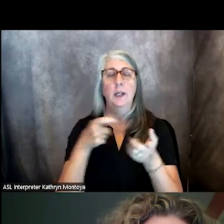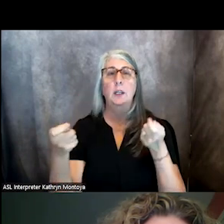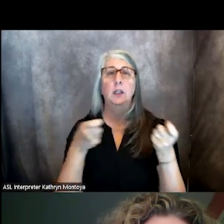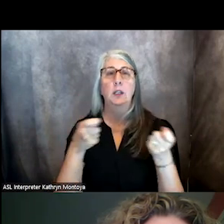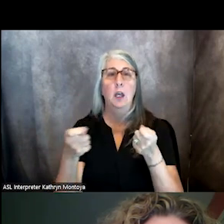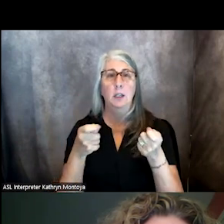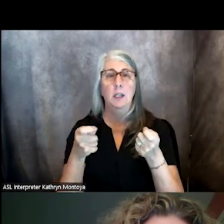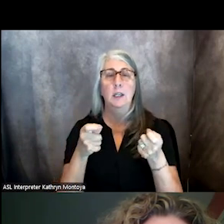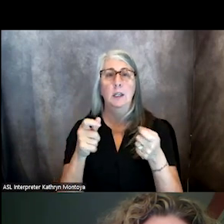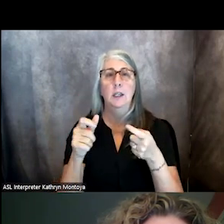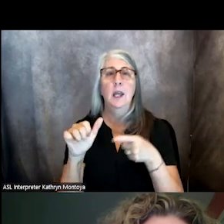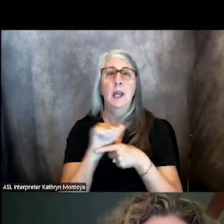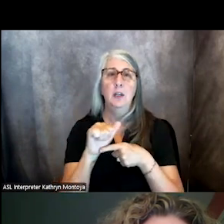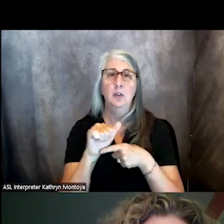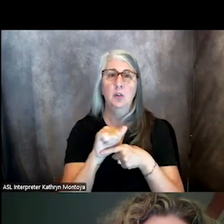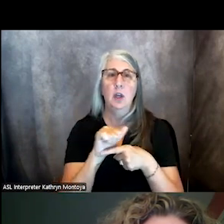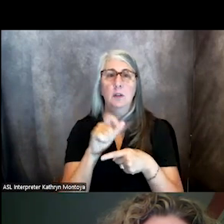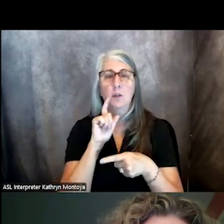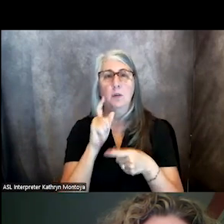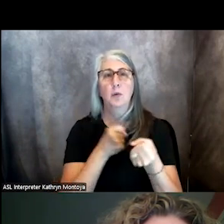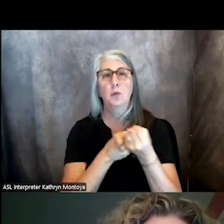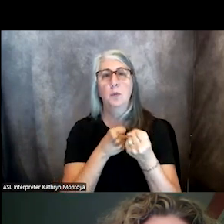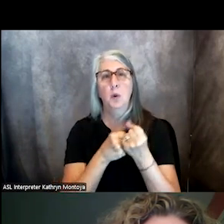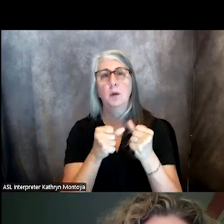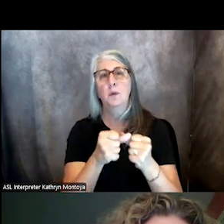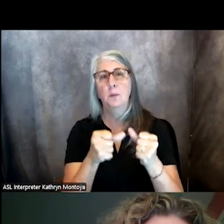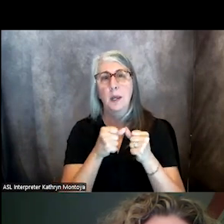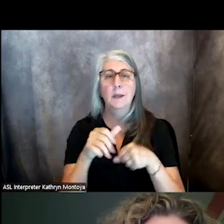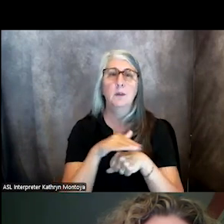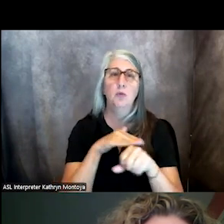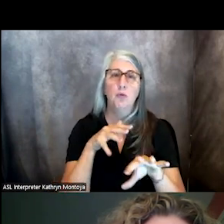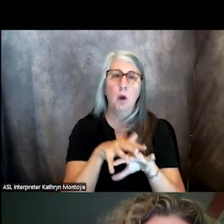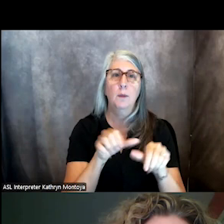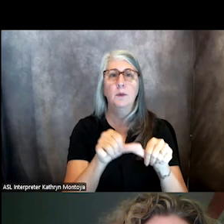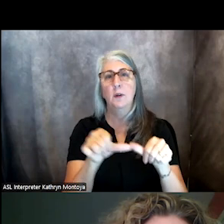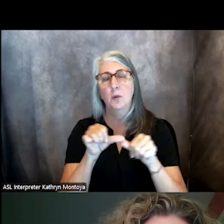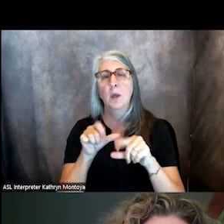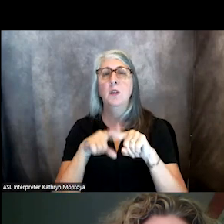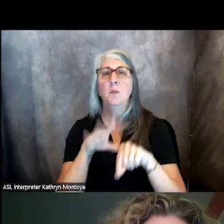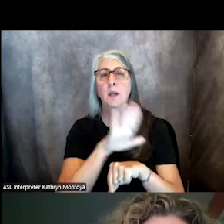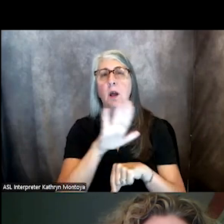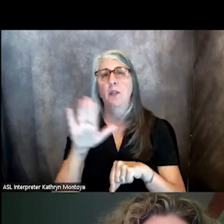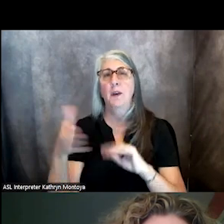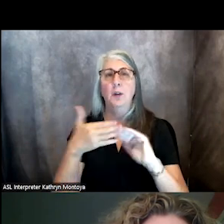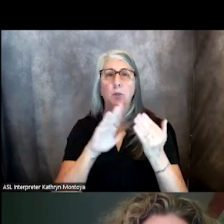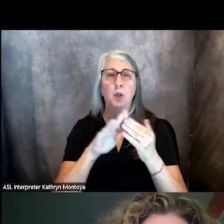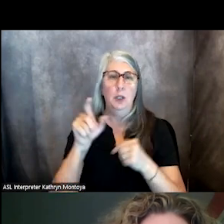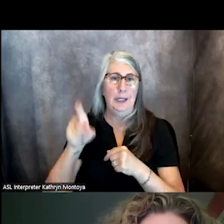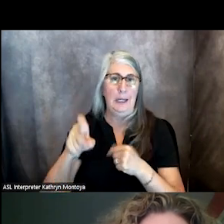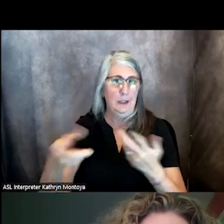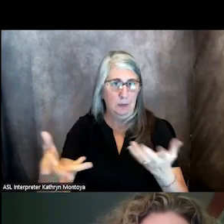tailored exercises to support states, tribes, and territories based on their unique community needs.